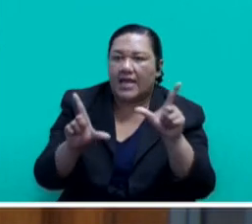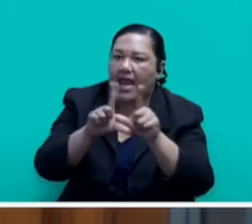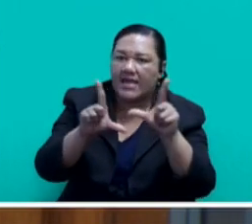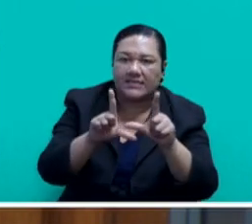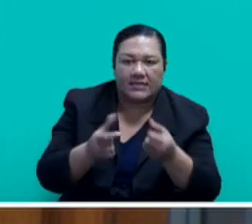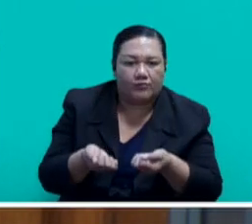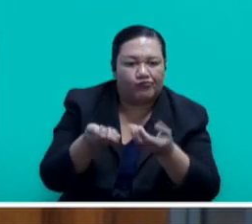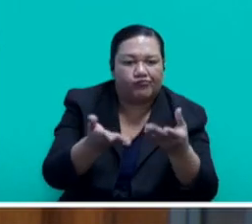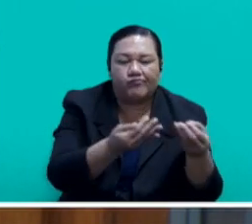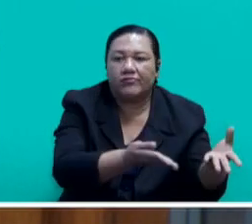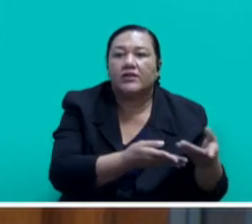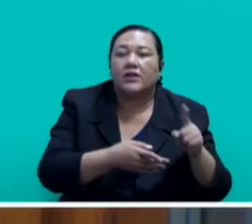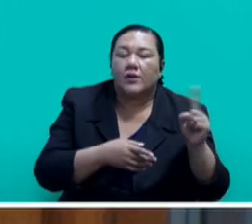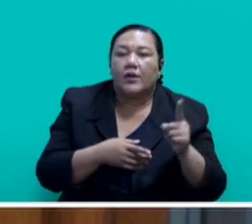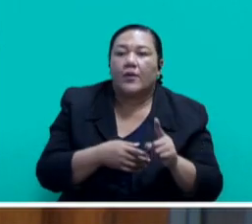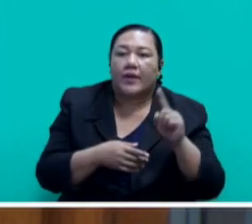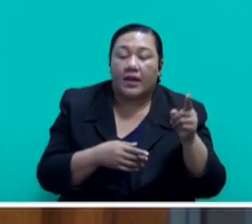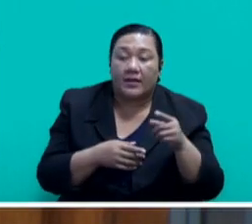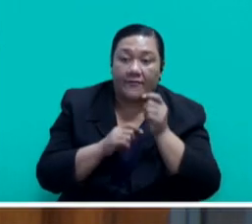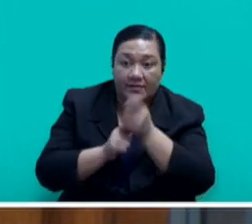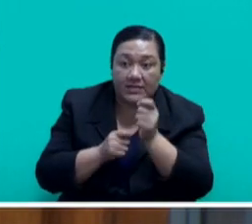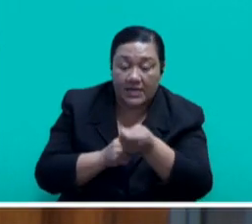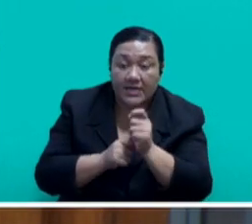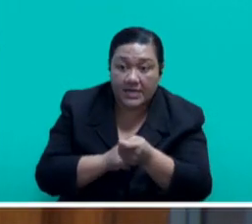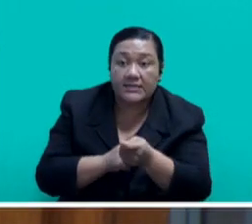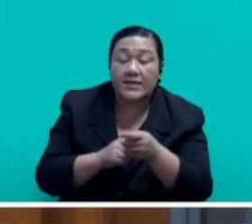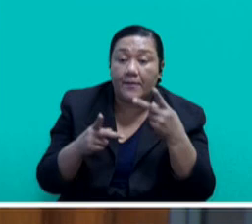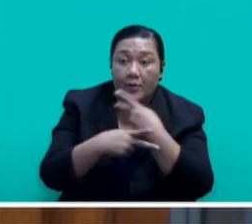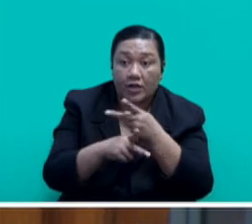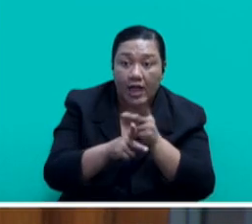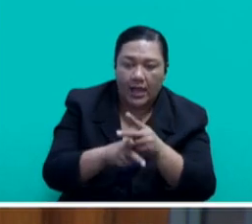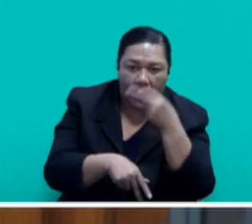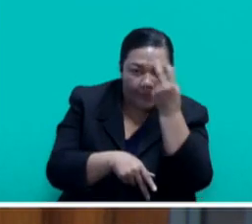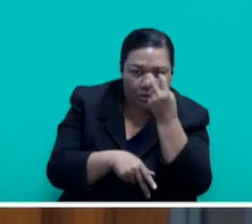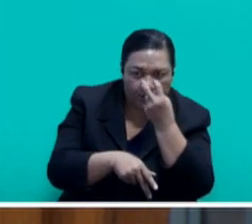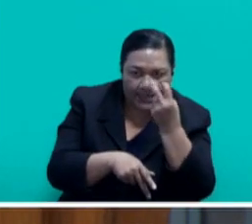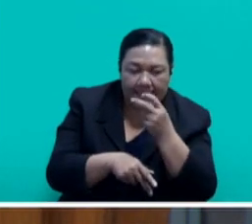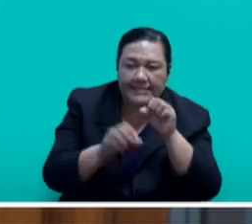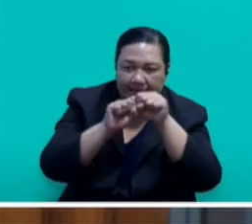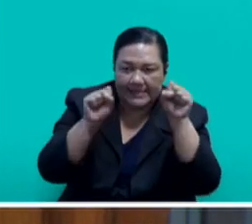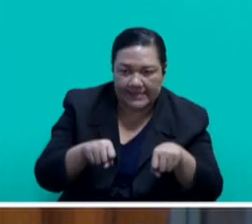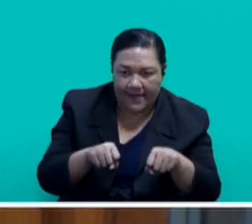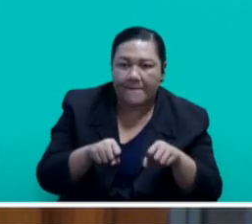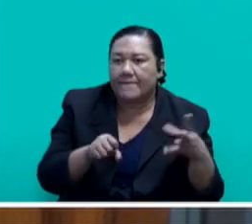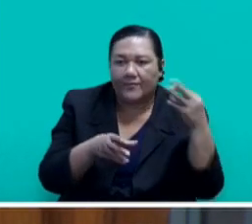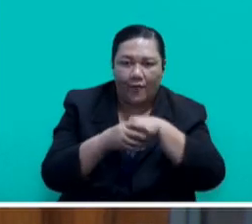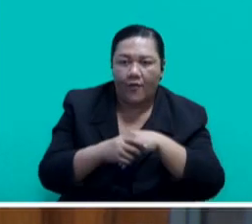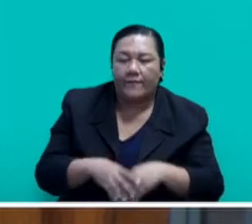stewardship certification of offshore fisheries product, and the electronic monitoring system. Mr. Speaker,